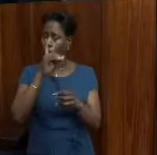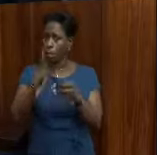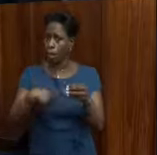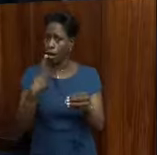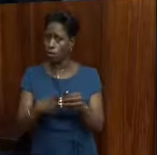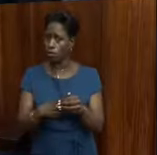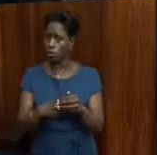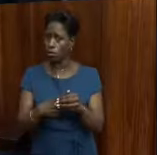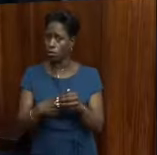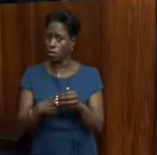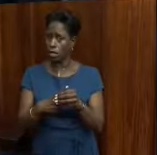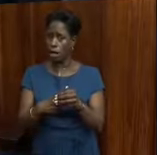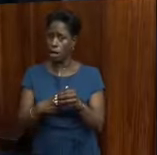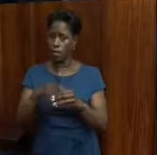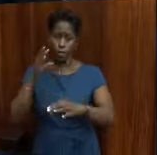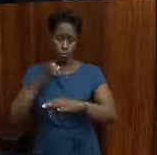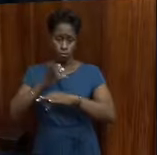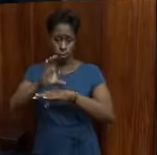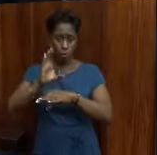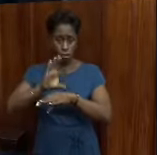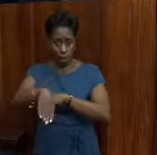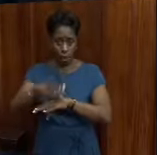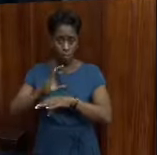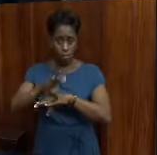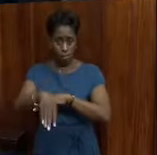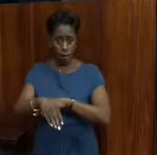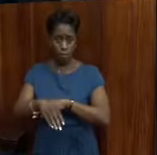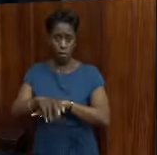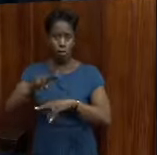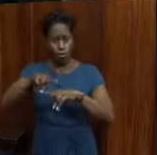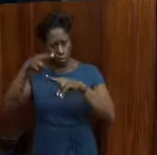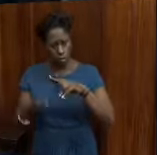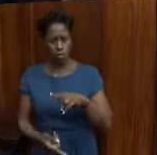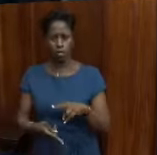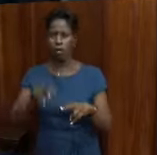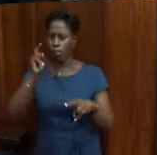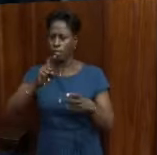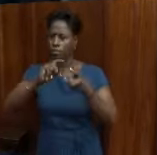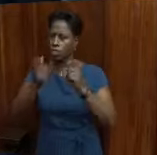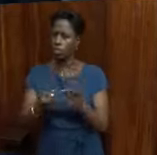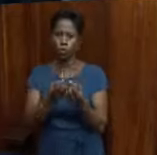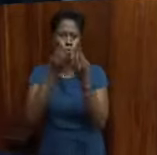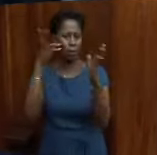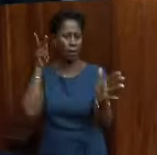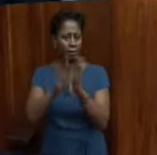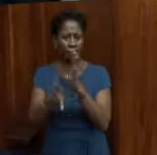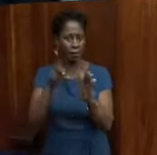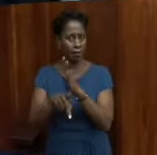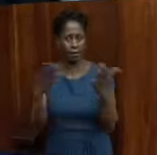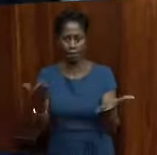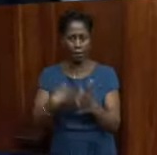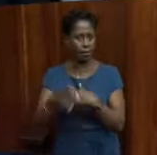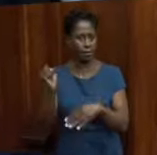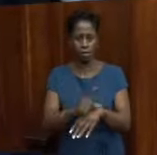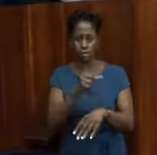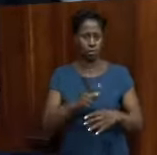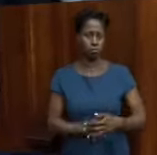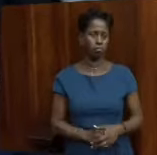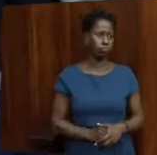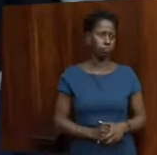prevention. Mr. Speaker, in the run-up to the last general elections, my party committed to ushering in a new